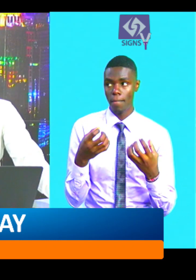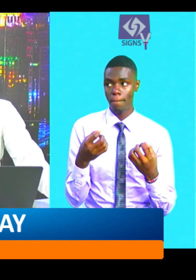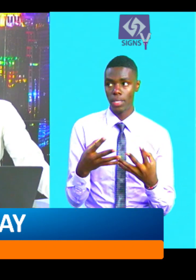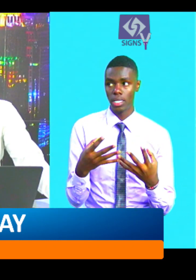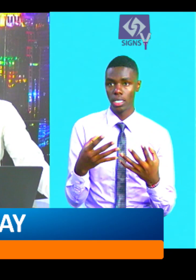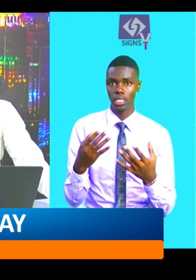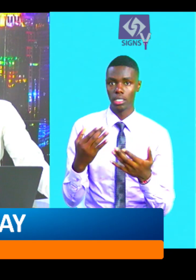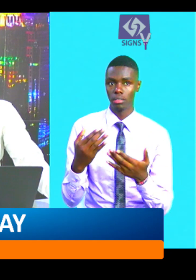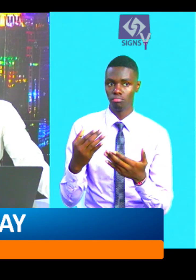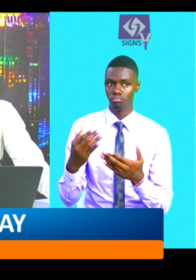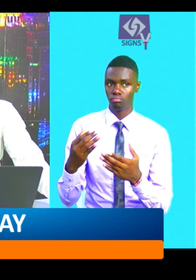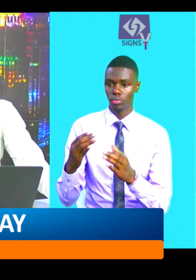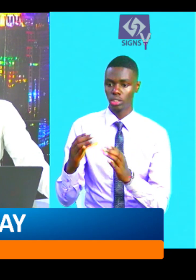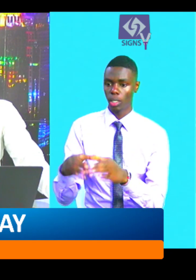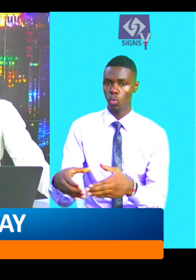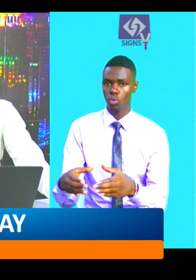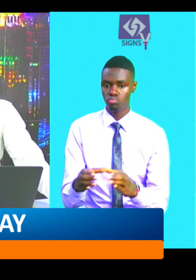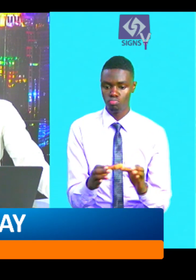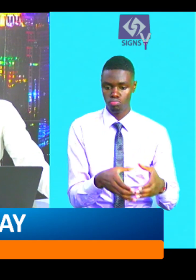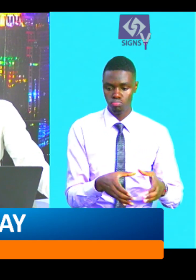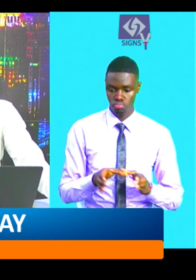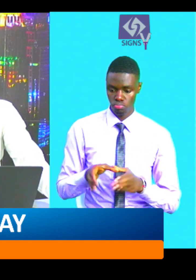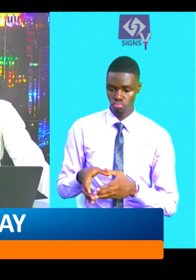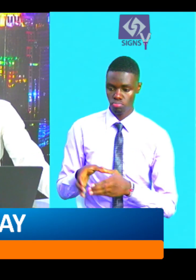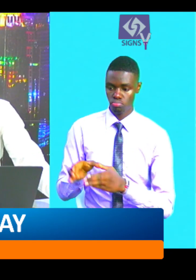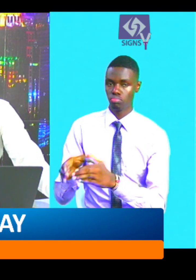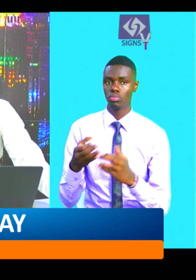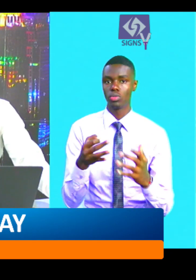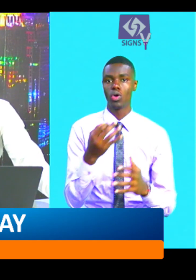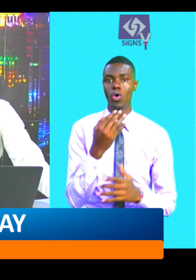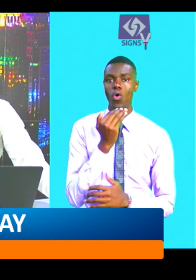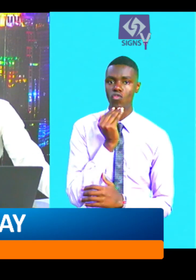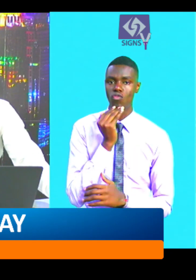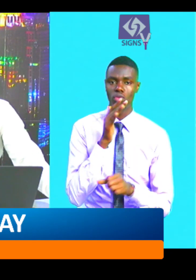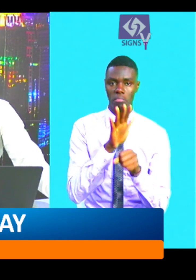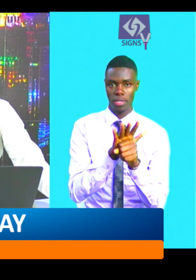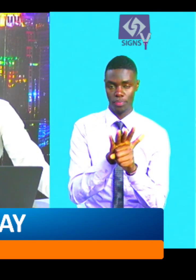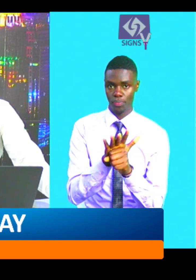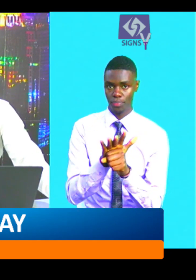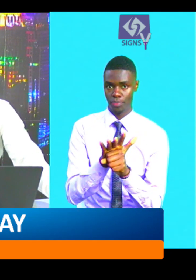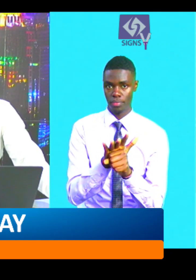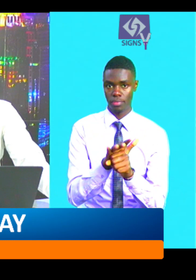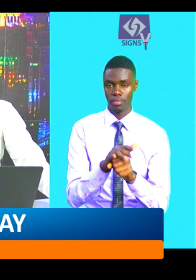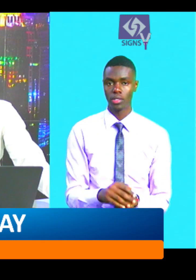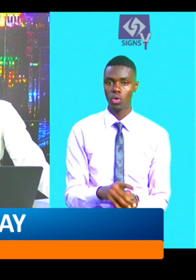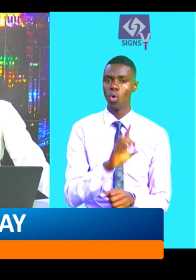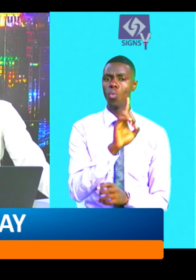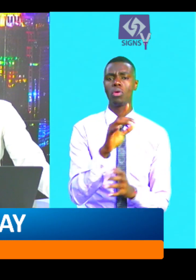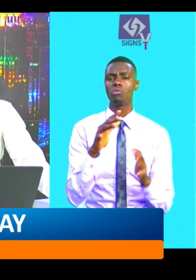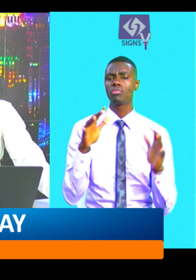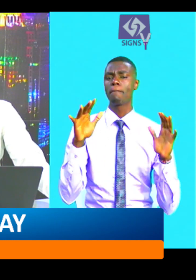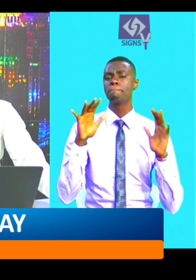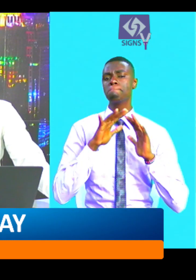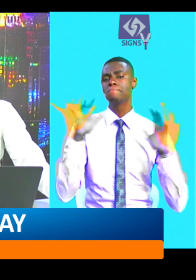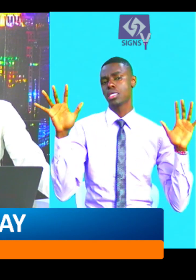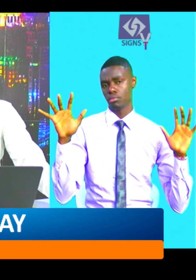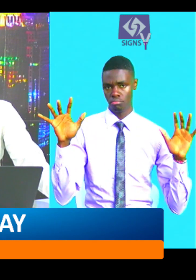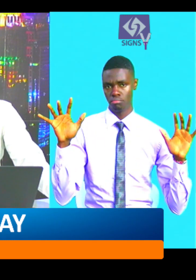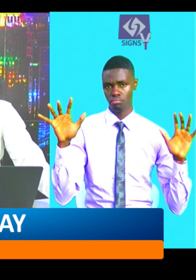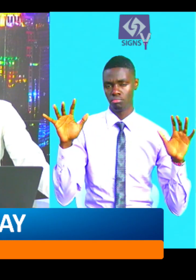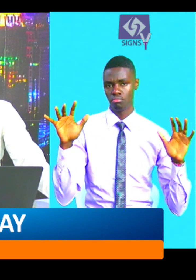did not know there are so many is it subgroups or sub-clans of Luya? There are a lot. Yeah.